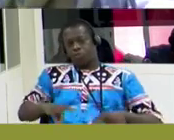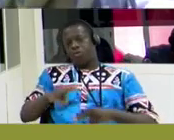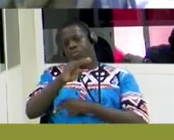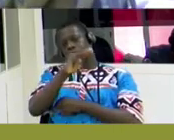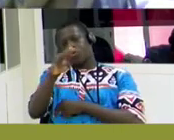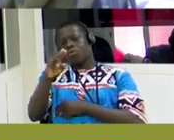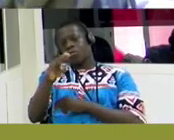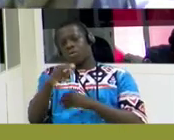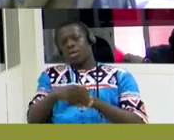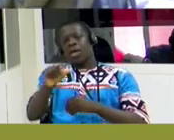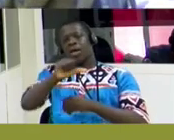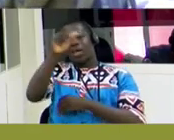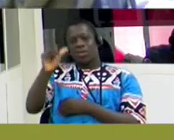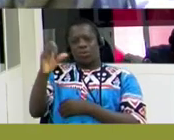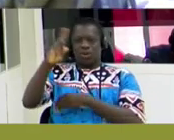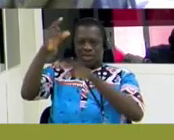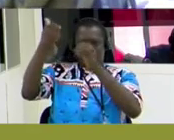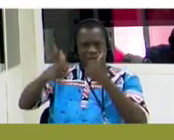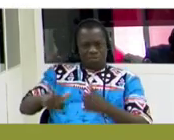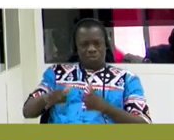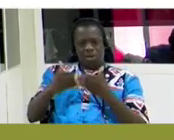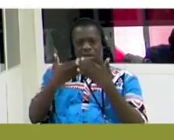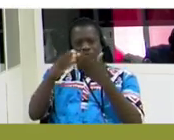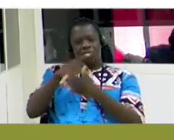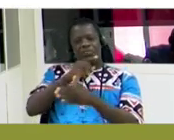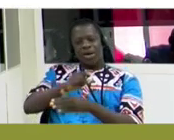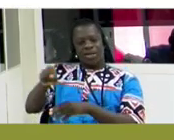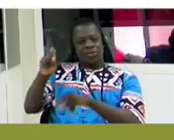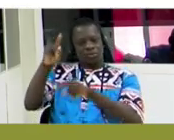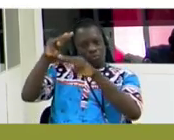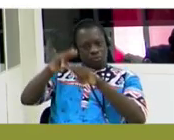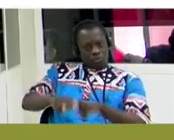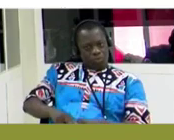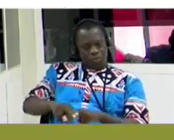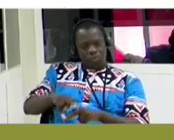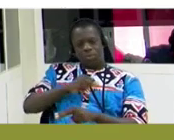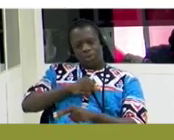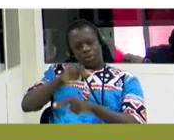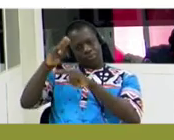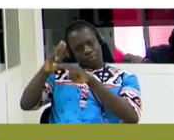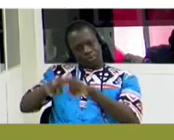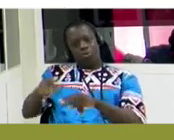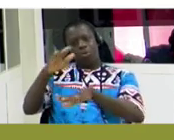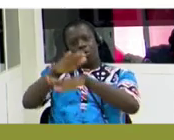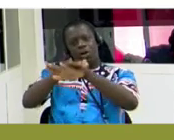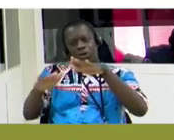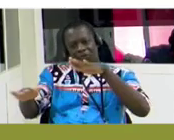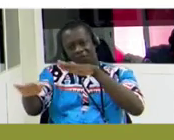And then? And they told him to sit down, and he do so. He seated on the floor.